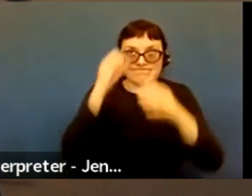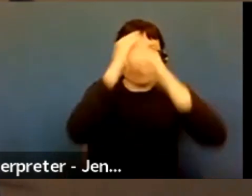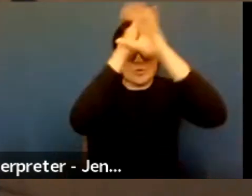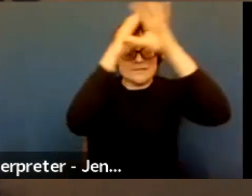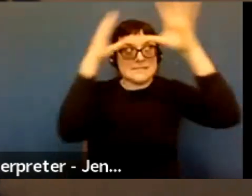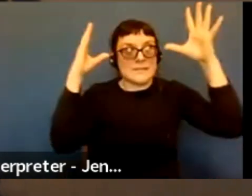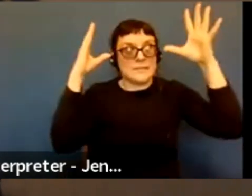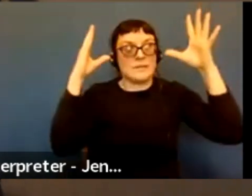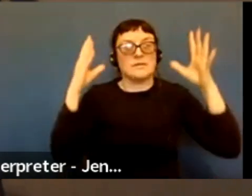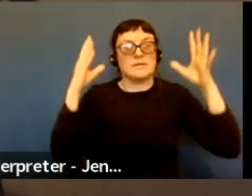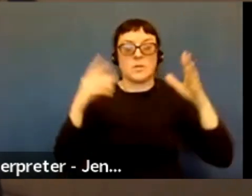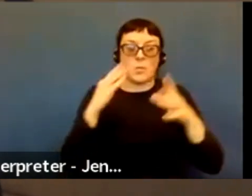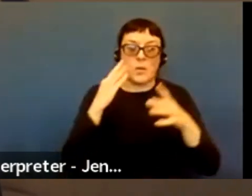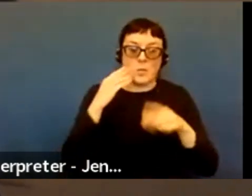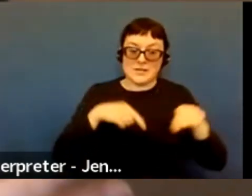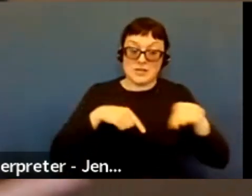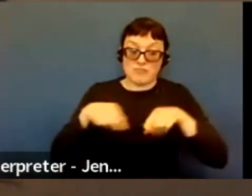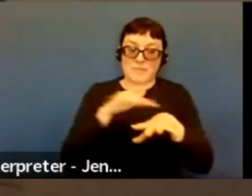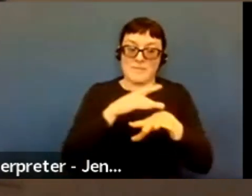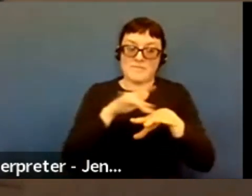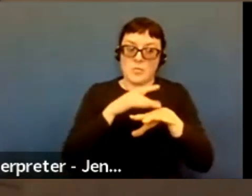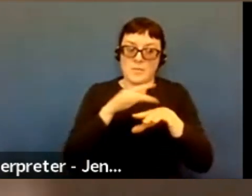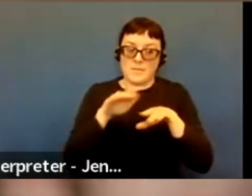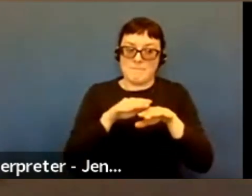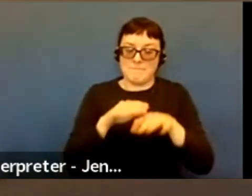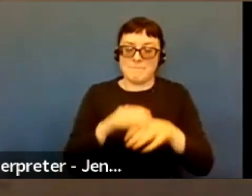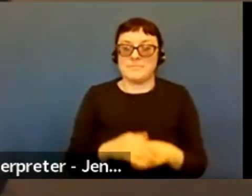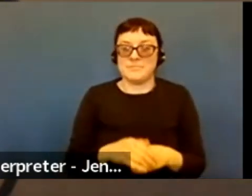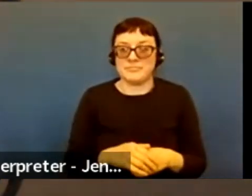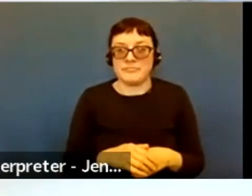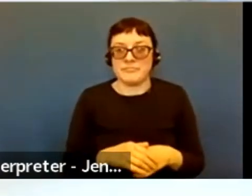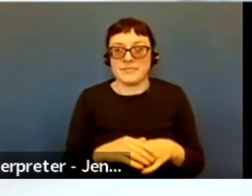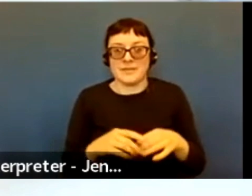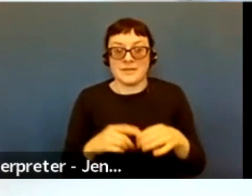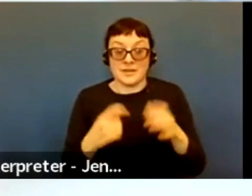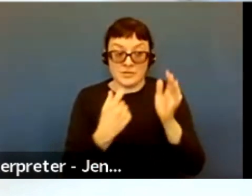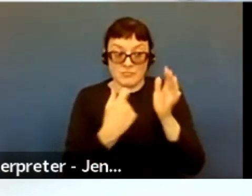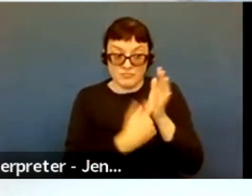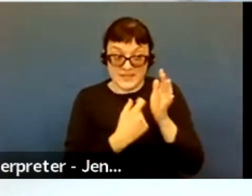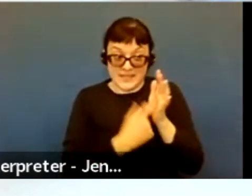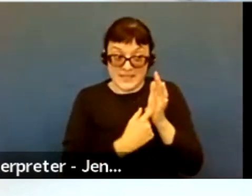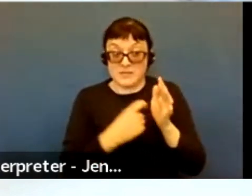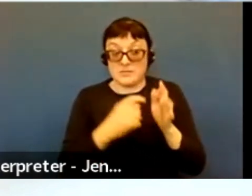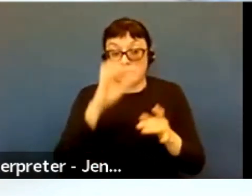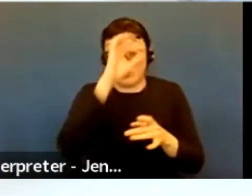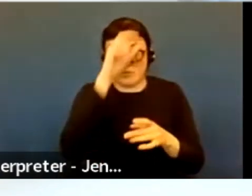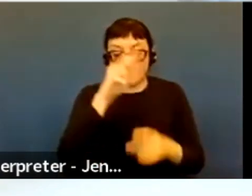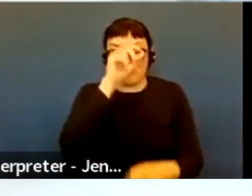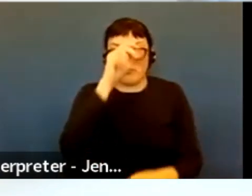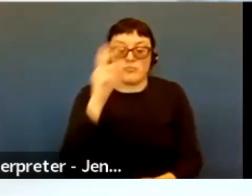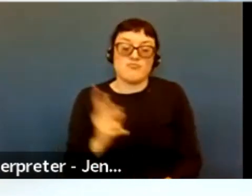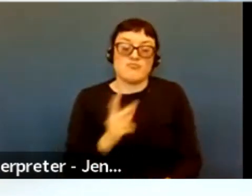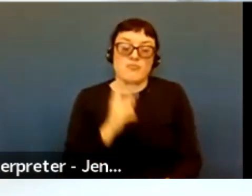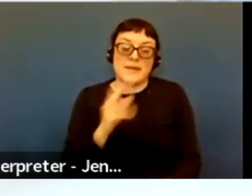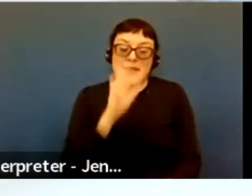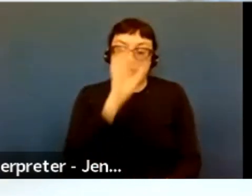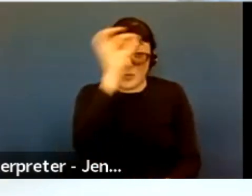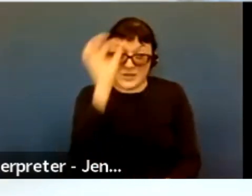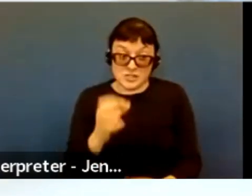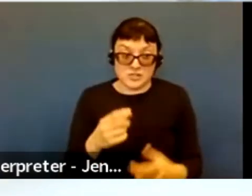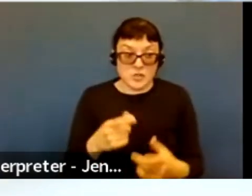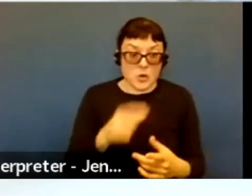we're conceptualizing it as it is being directed and performed? Okay. So when you queer one character, is the